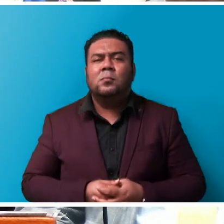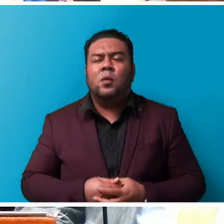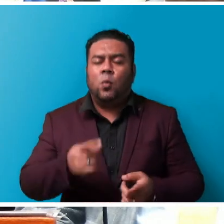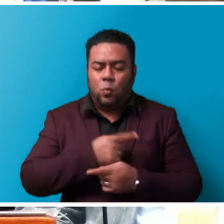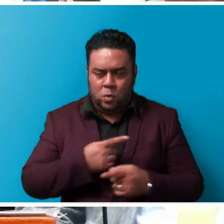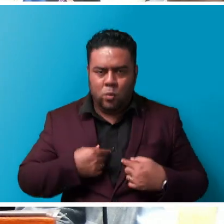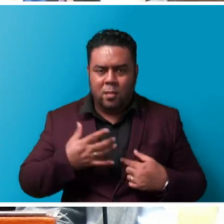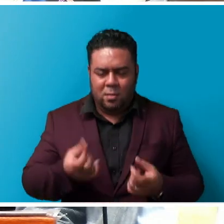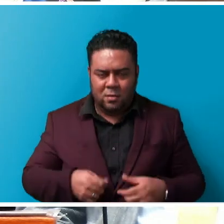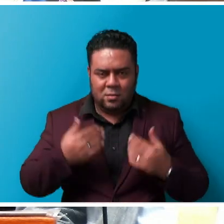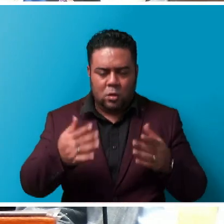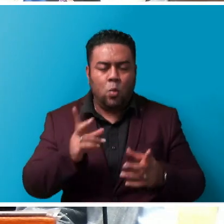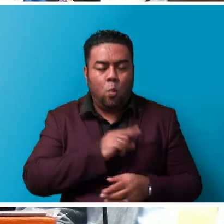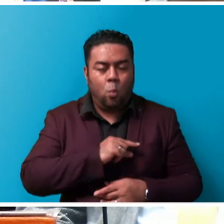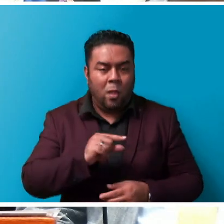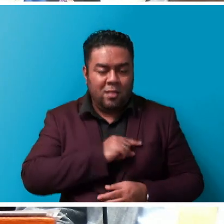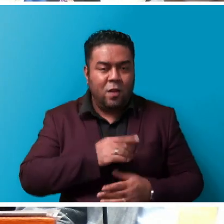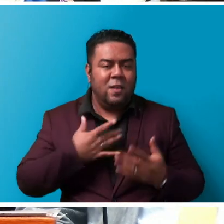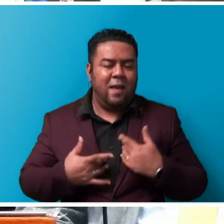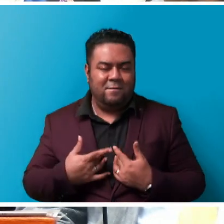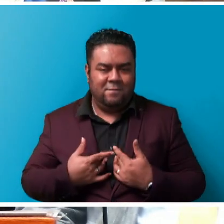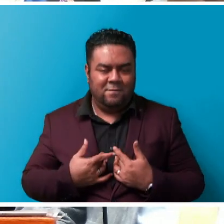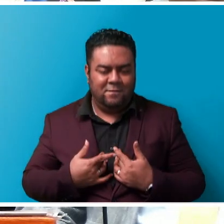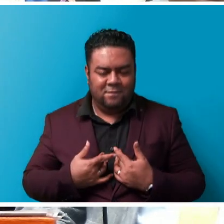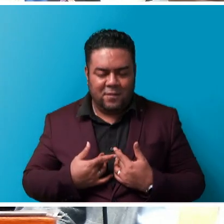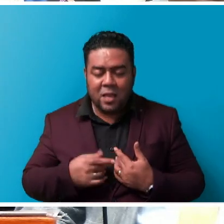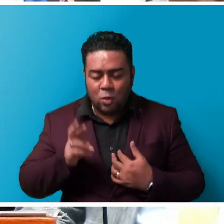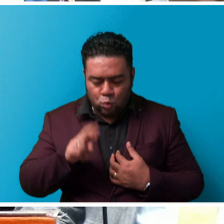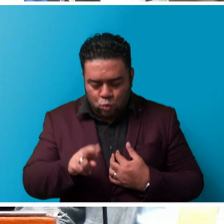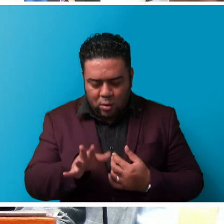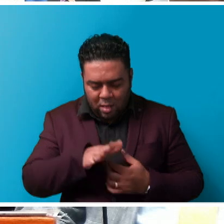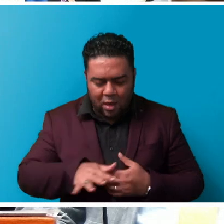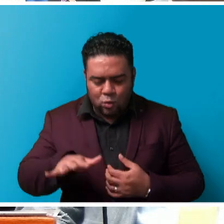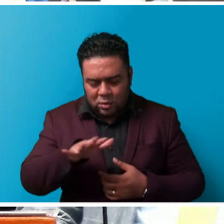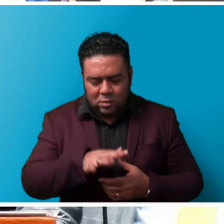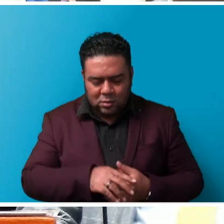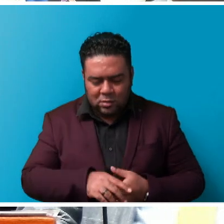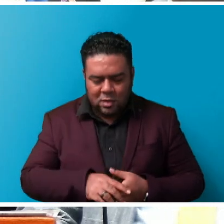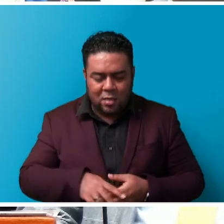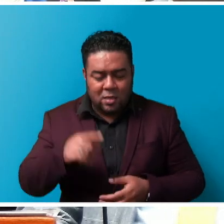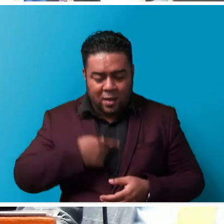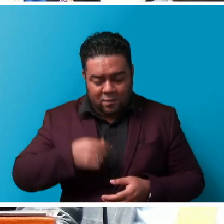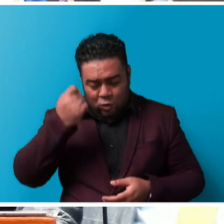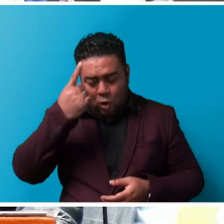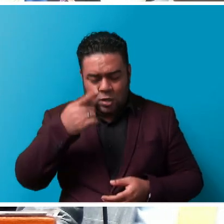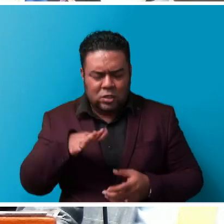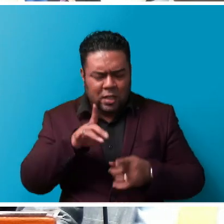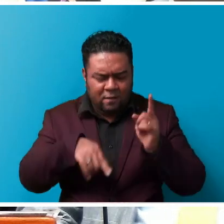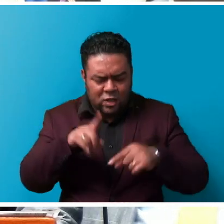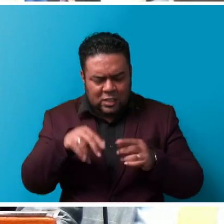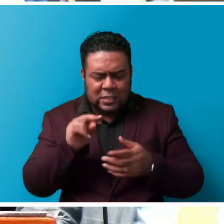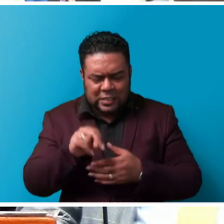enhance the quality of life at those in our rural areas. The government acknowledges the diverse needs of citizens,